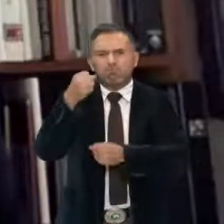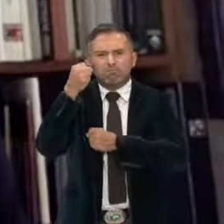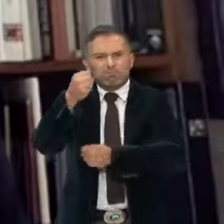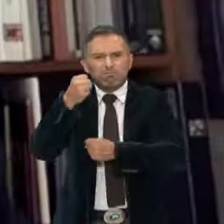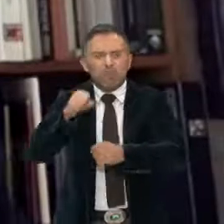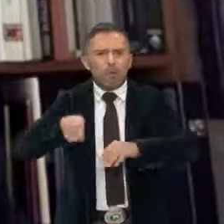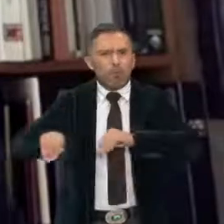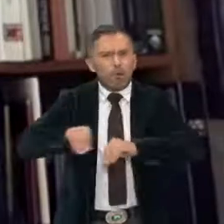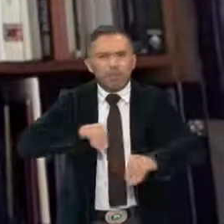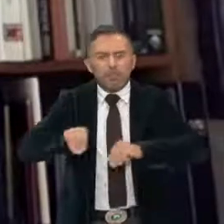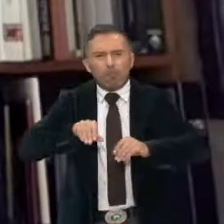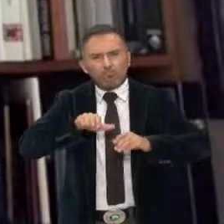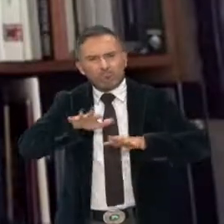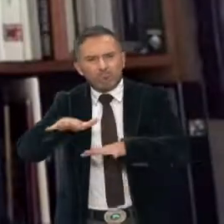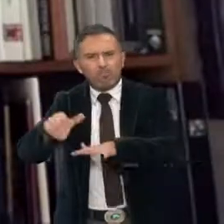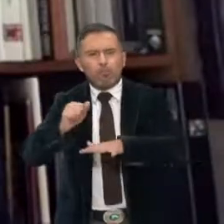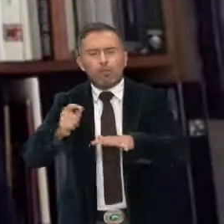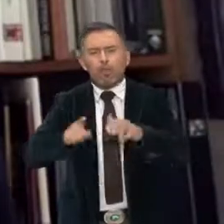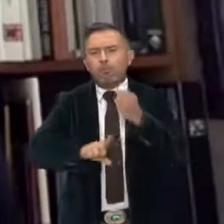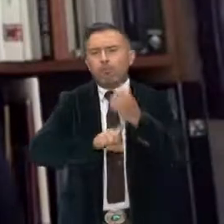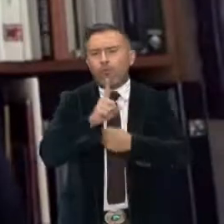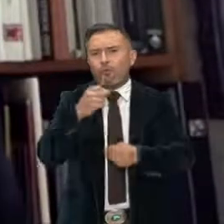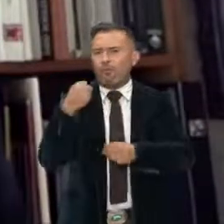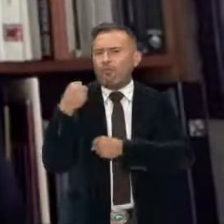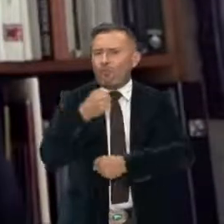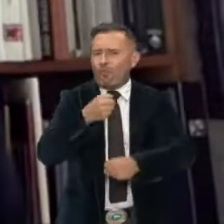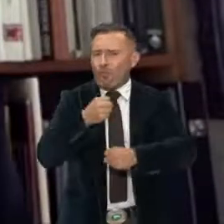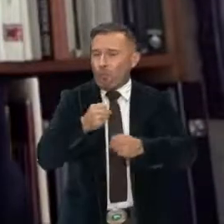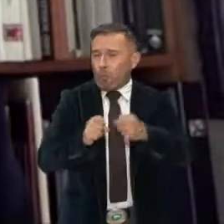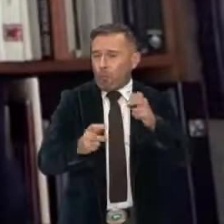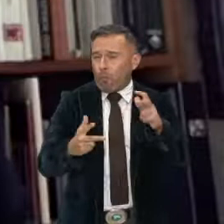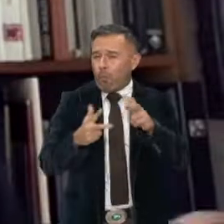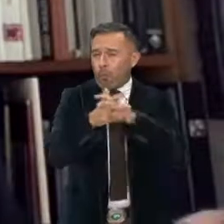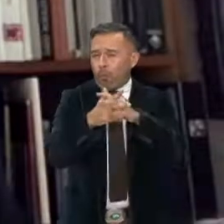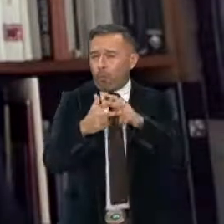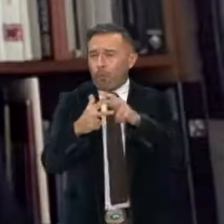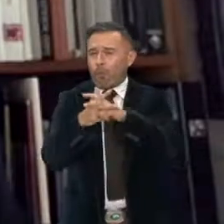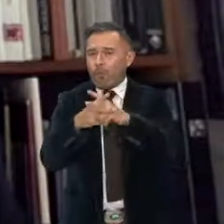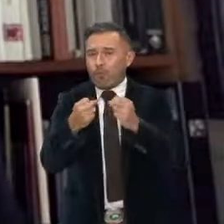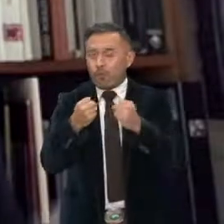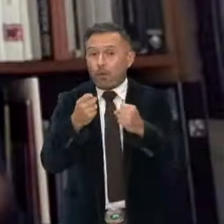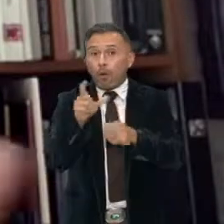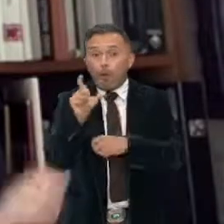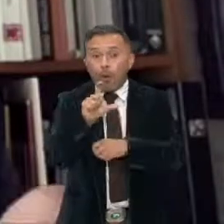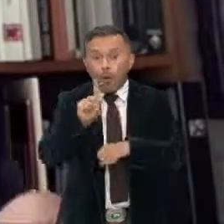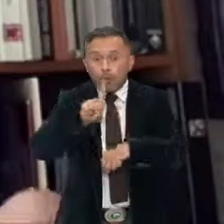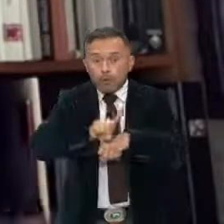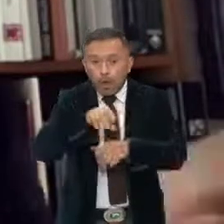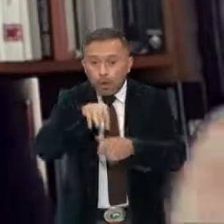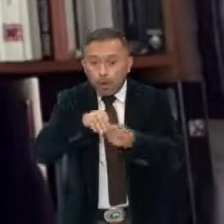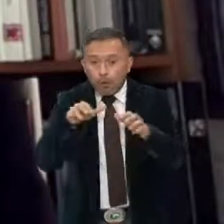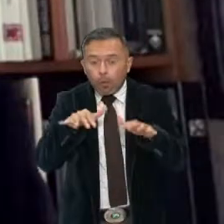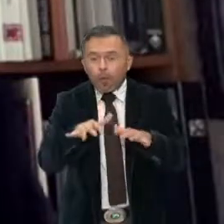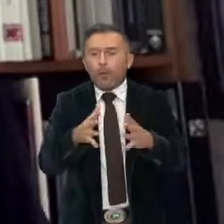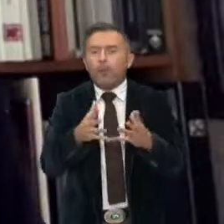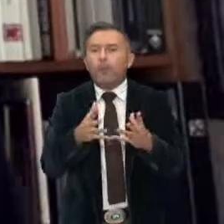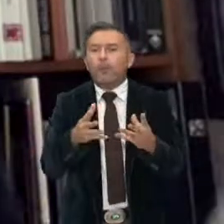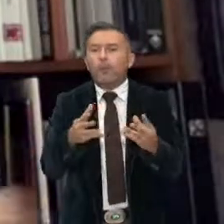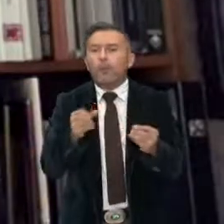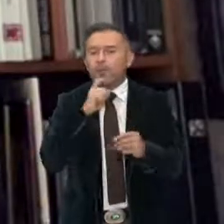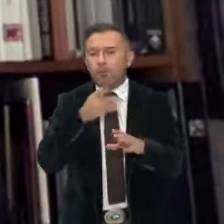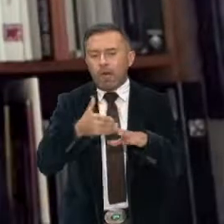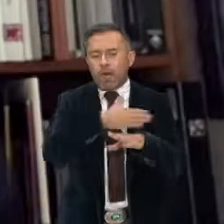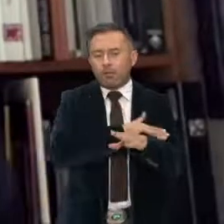mobilized society that have faced the quite violent social movements during elections is like